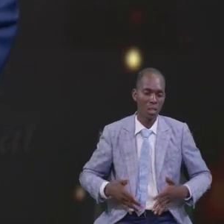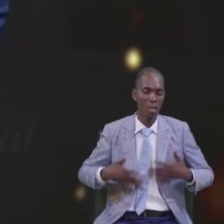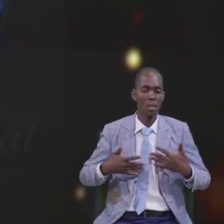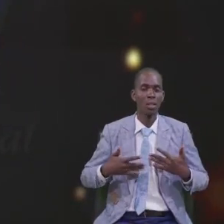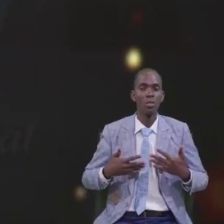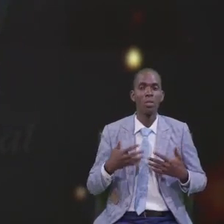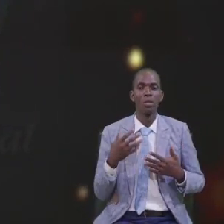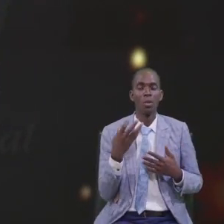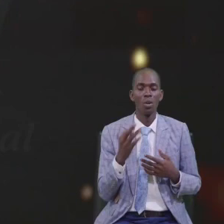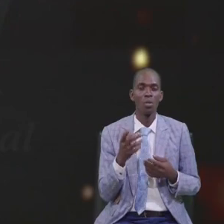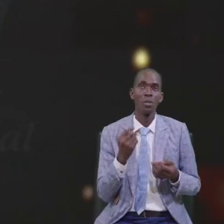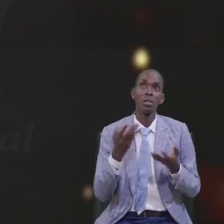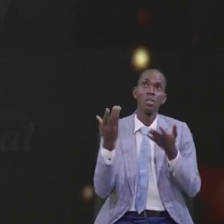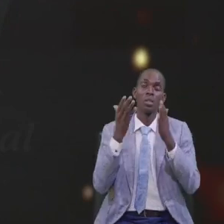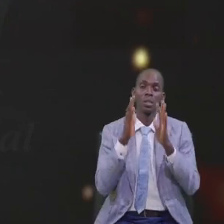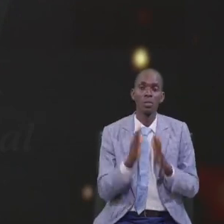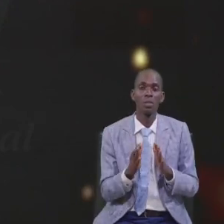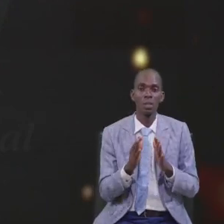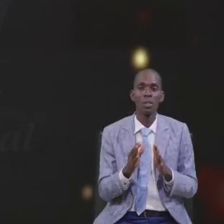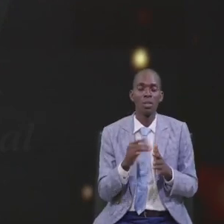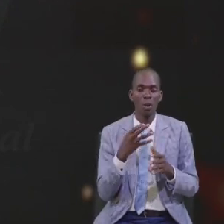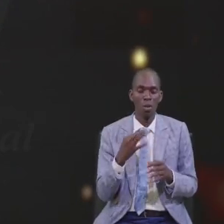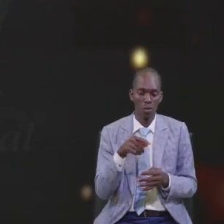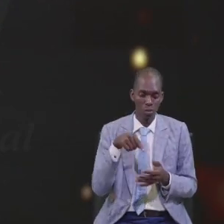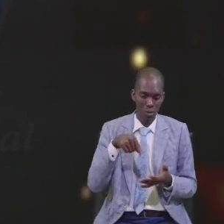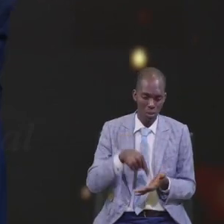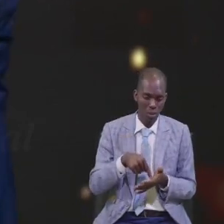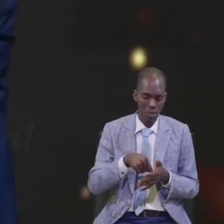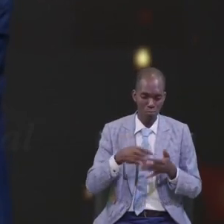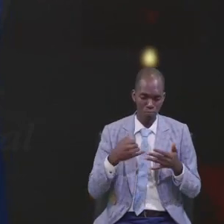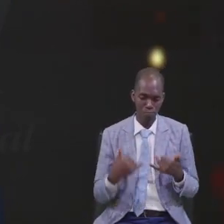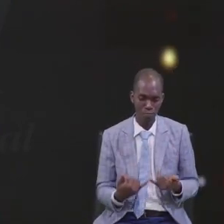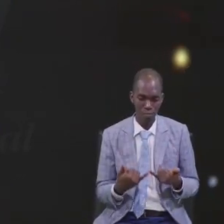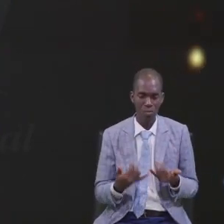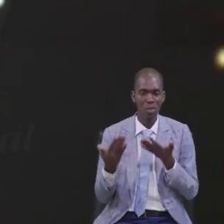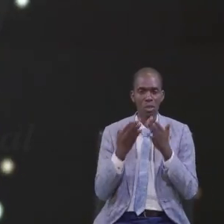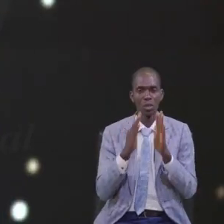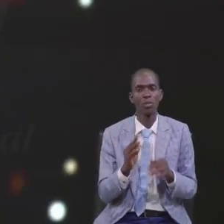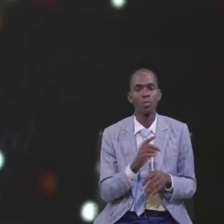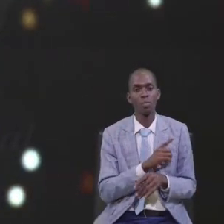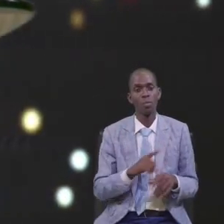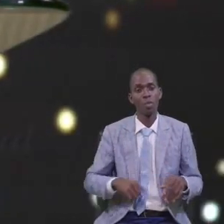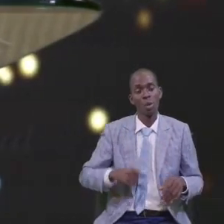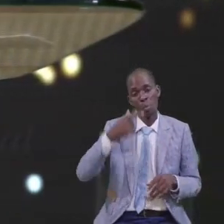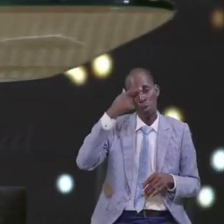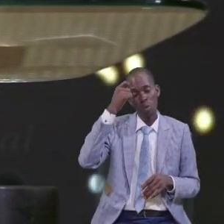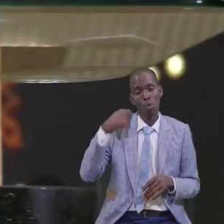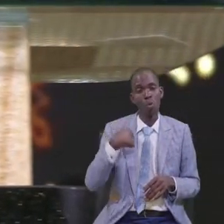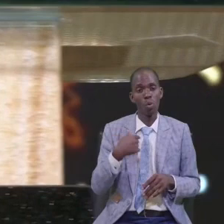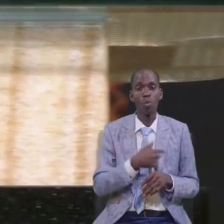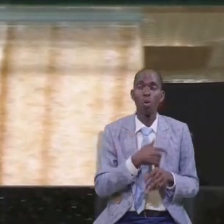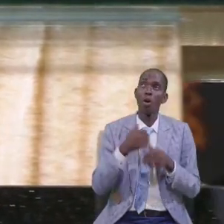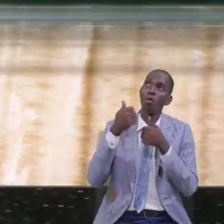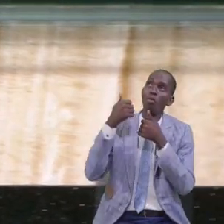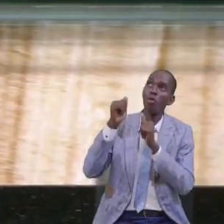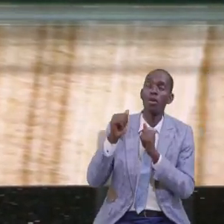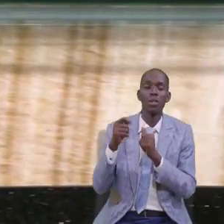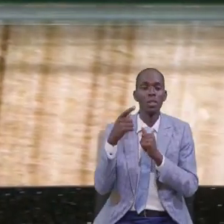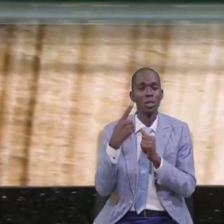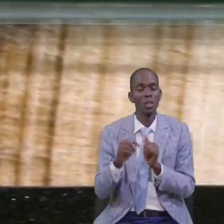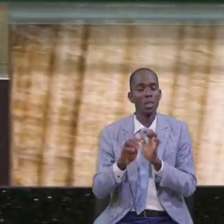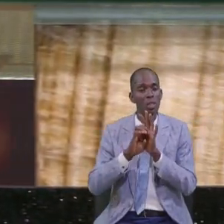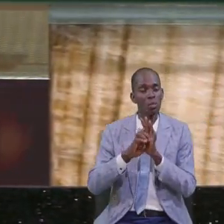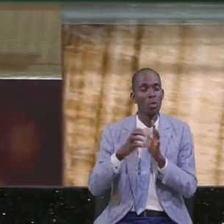servitude of the present day servants of the Lord. Because we're following after the example and the model